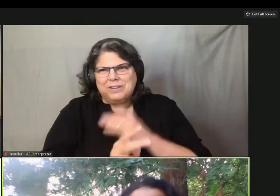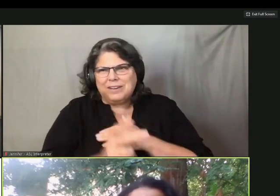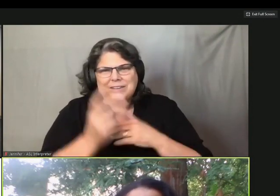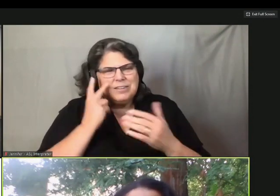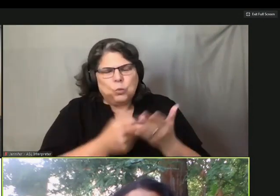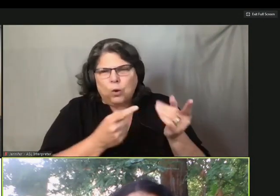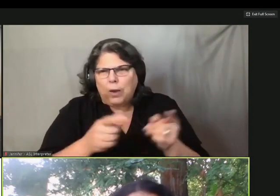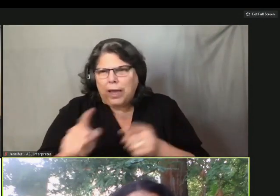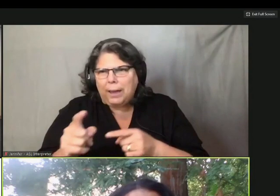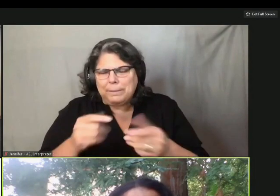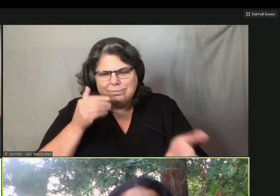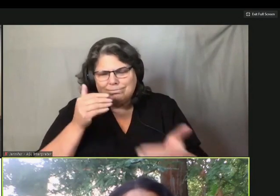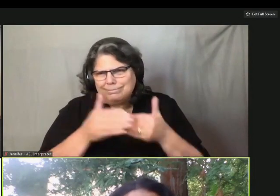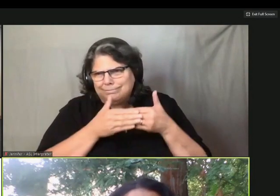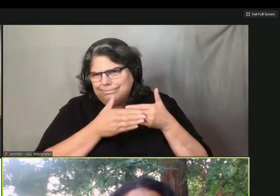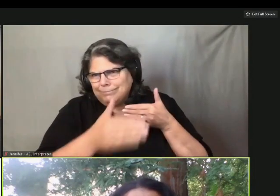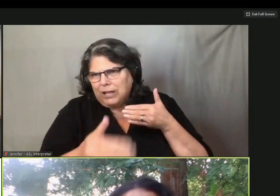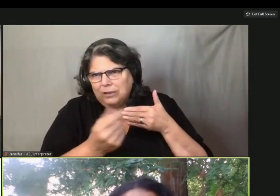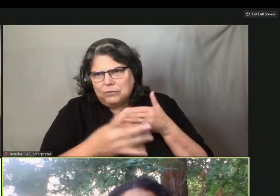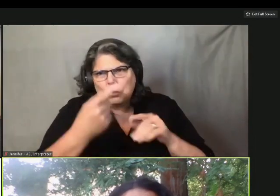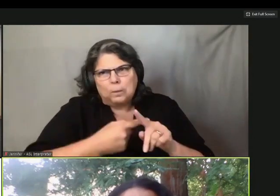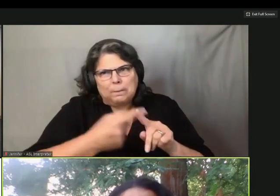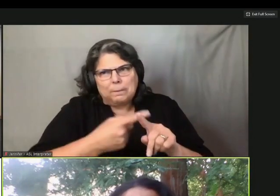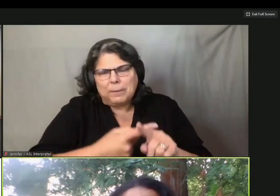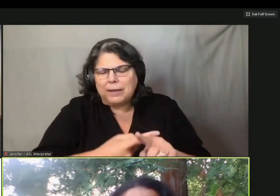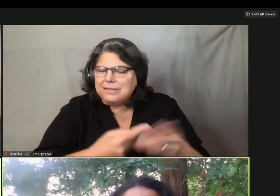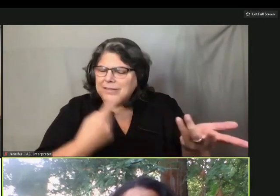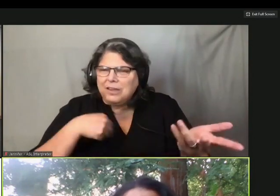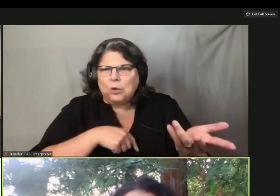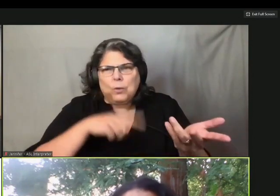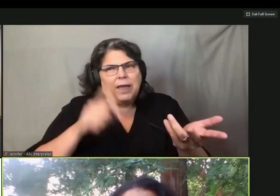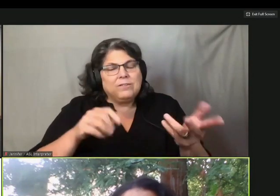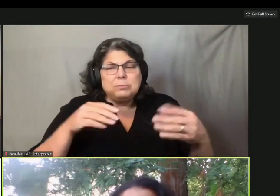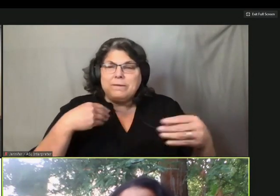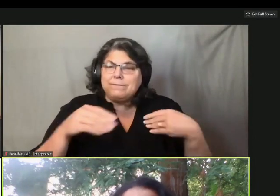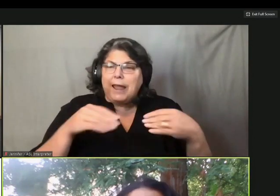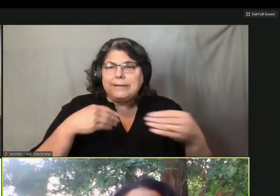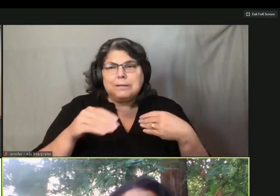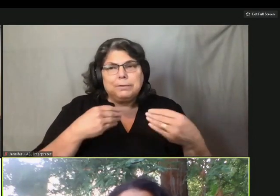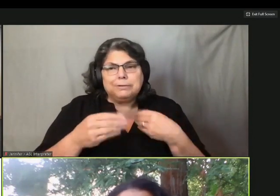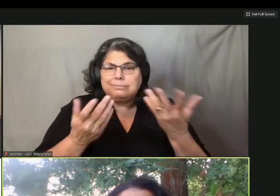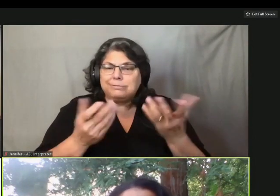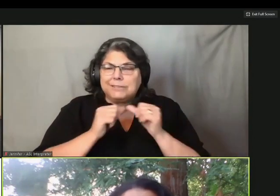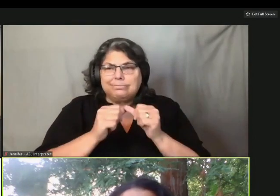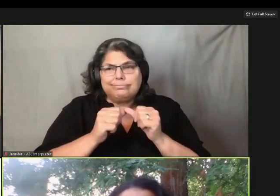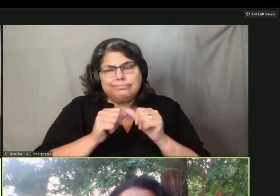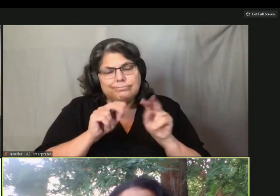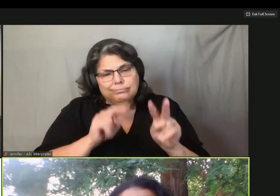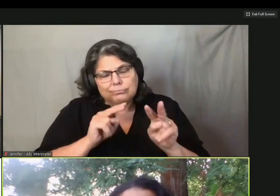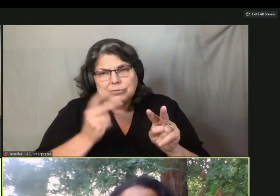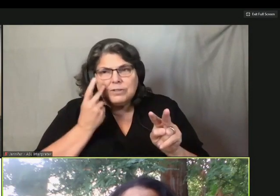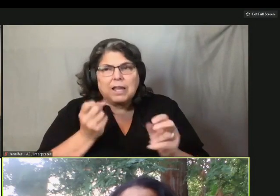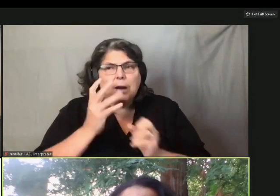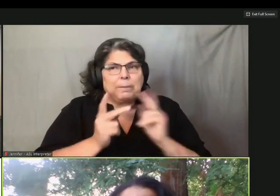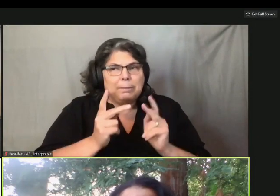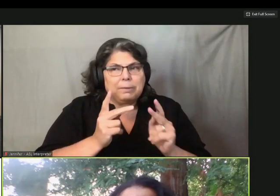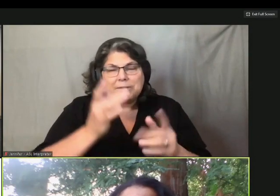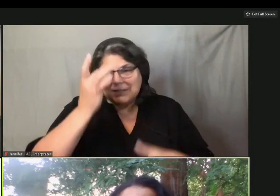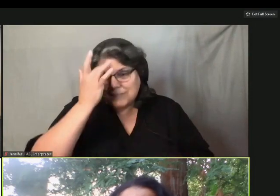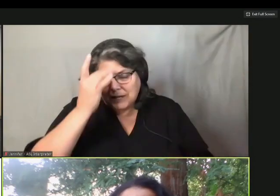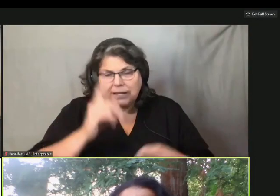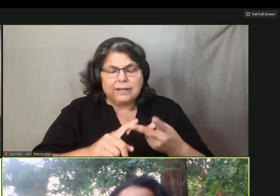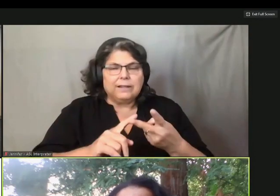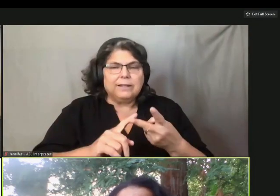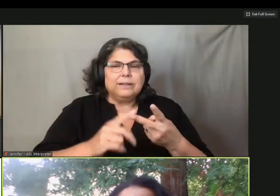months. The important thing is to be flexible and to monitor our case rates, our situation, and see where we are. And